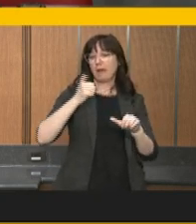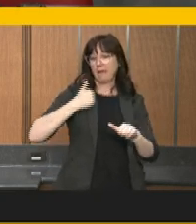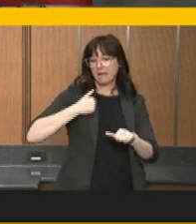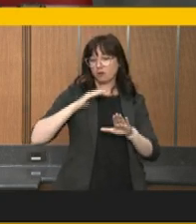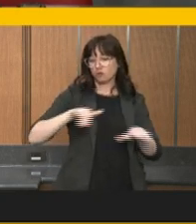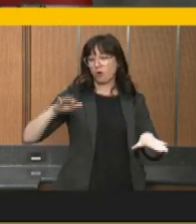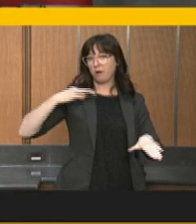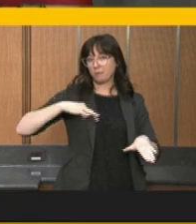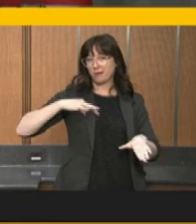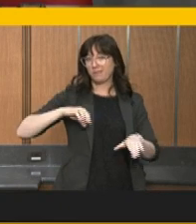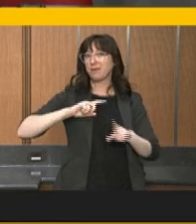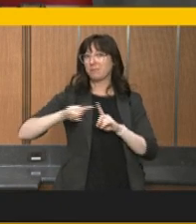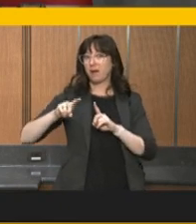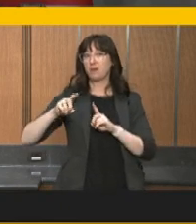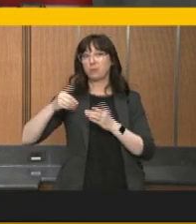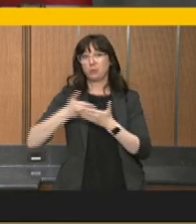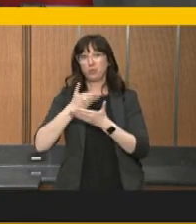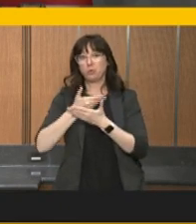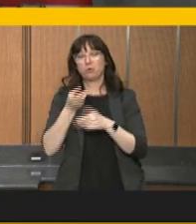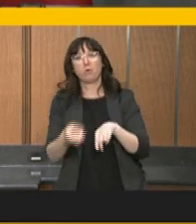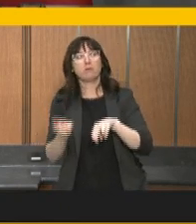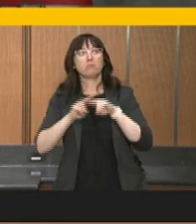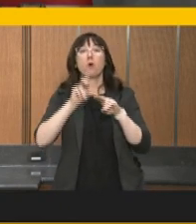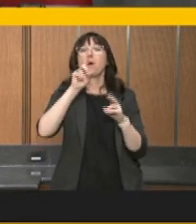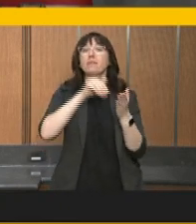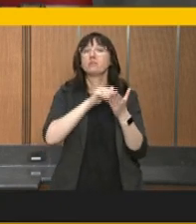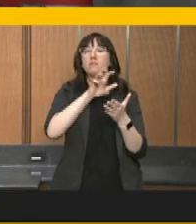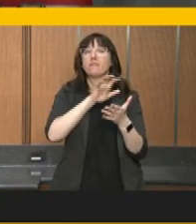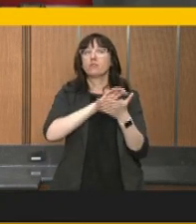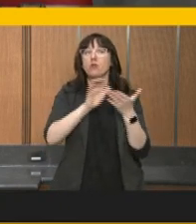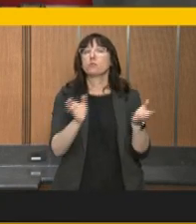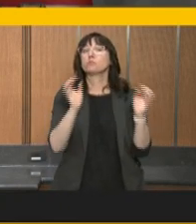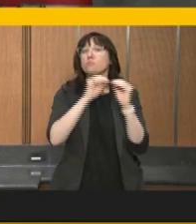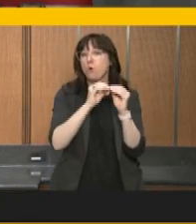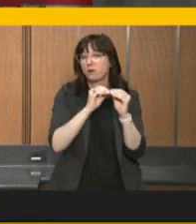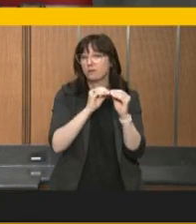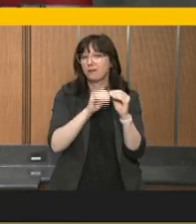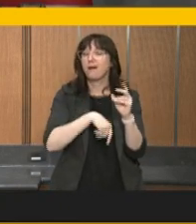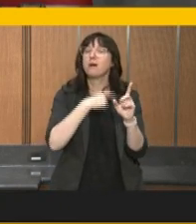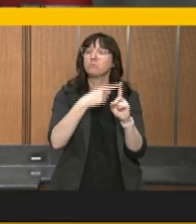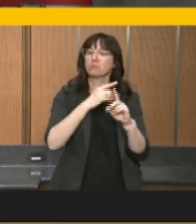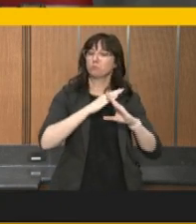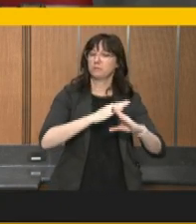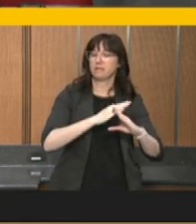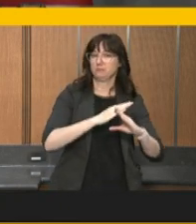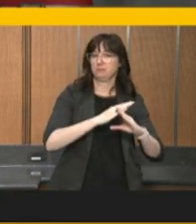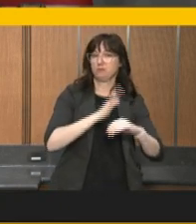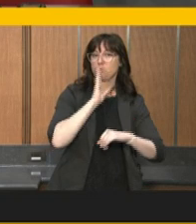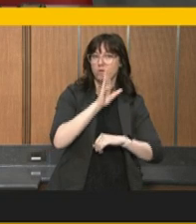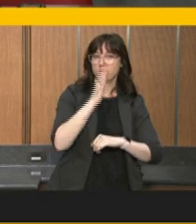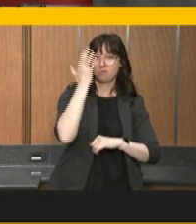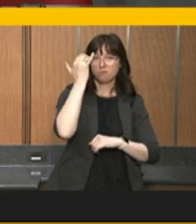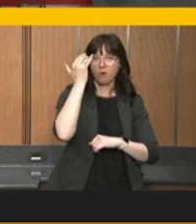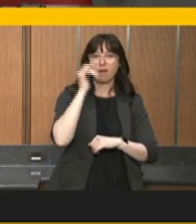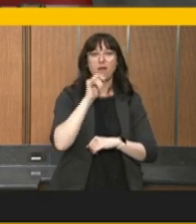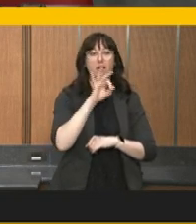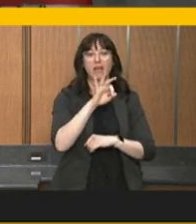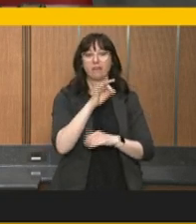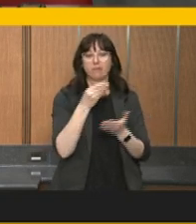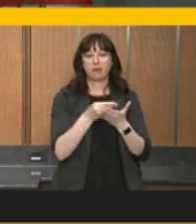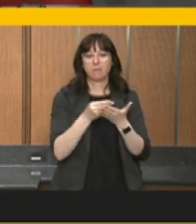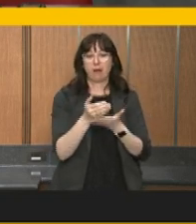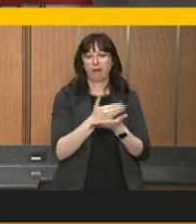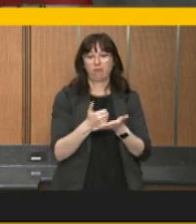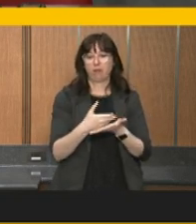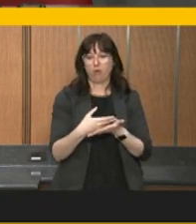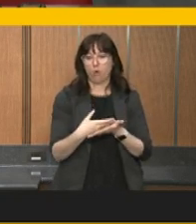measures announced this morning, she'll receive another $1,500. And in addition, she'll be protected because if she loses income for not